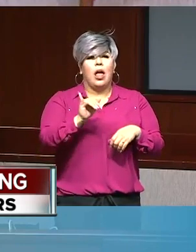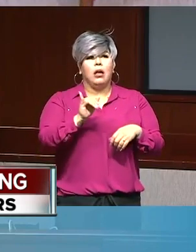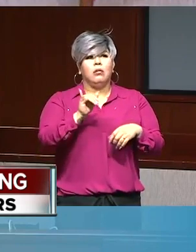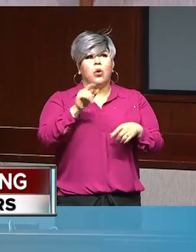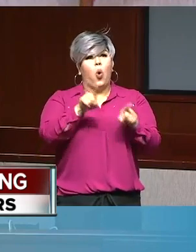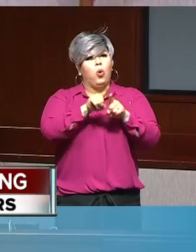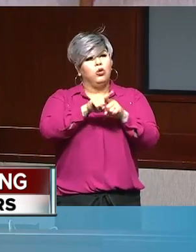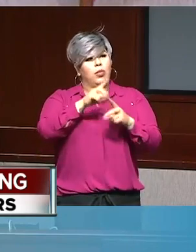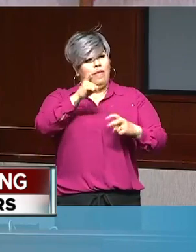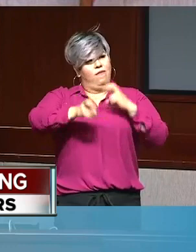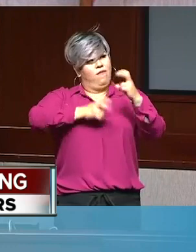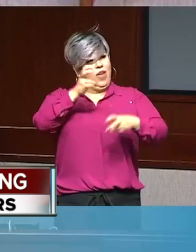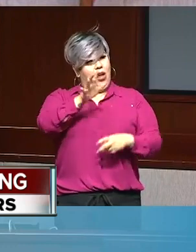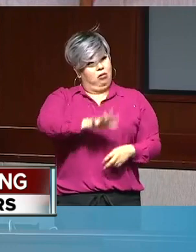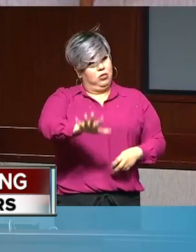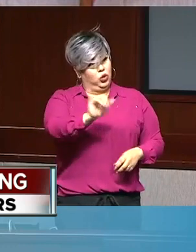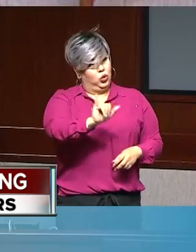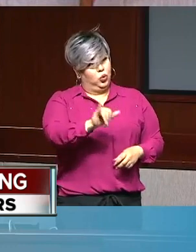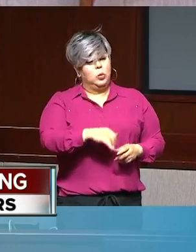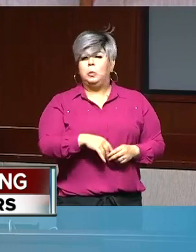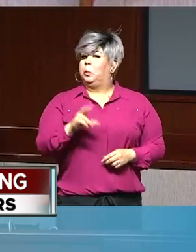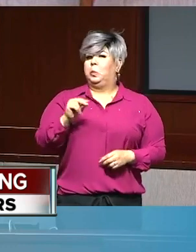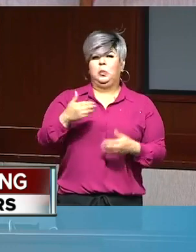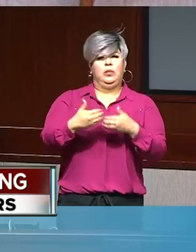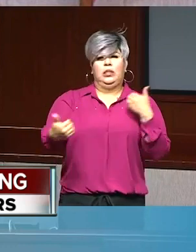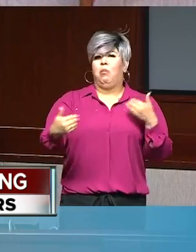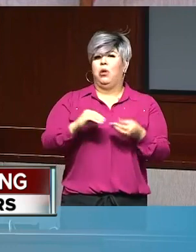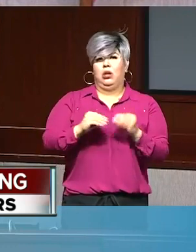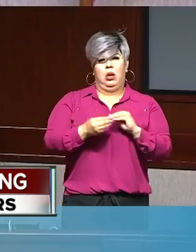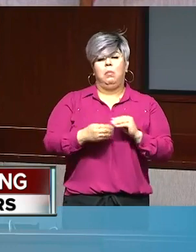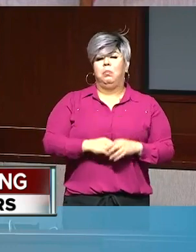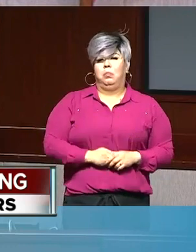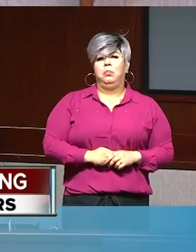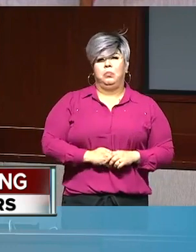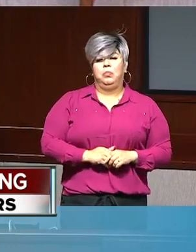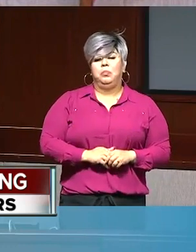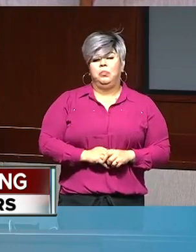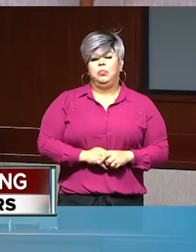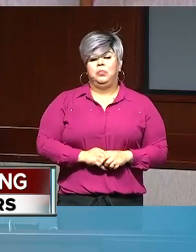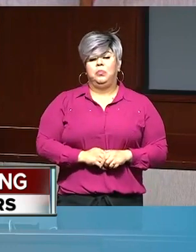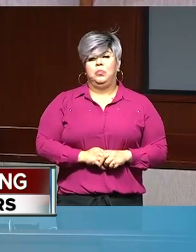fairgrounds? No, that does not include the number of beds available at the fairgrounds.